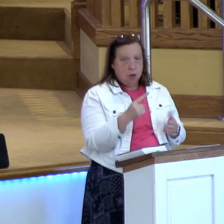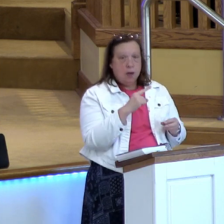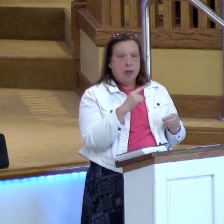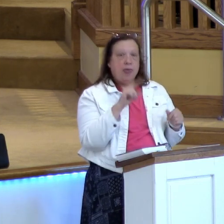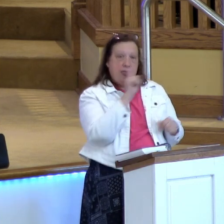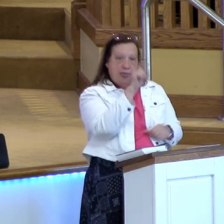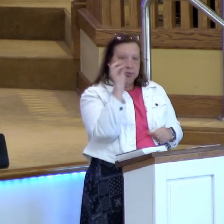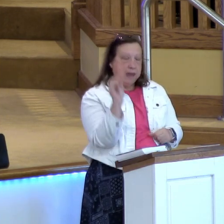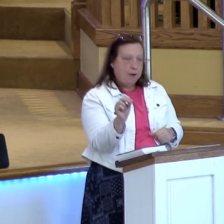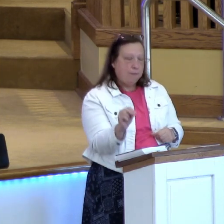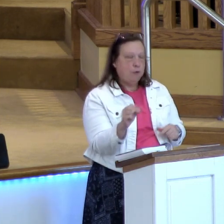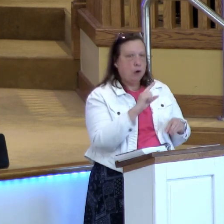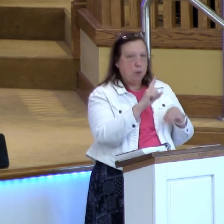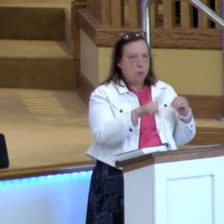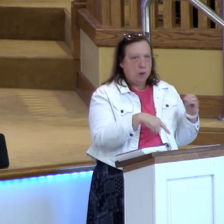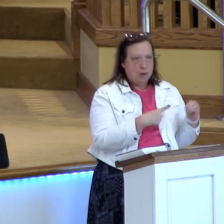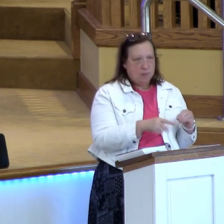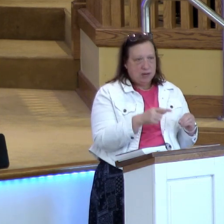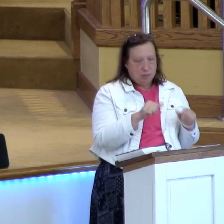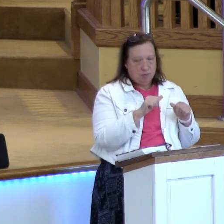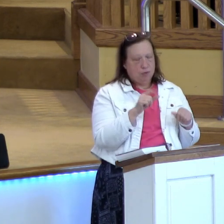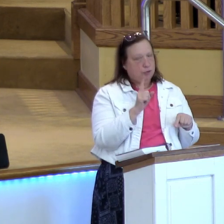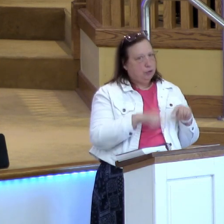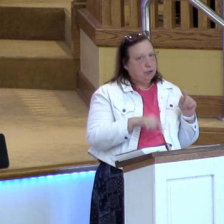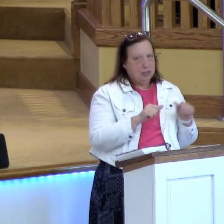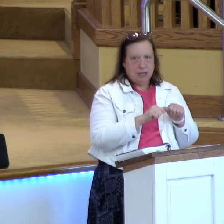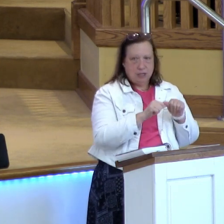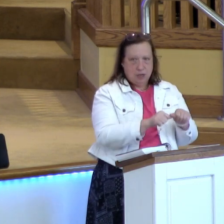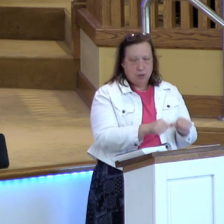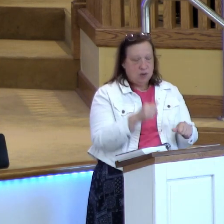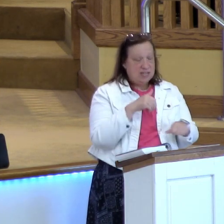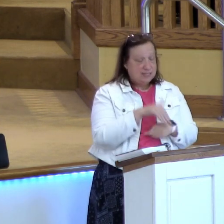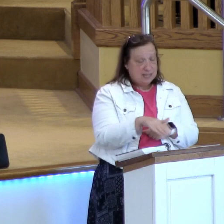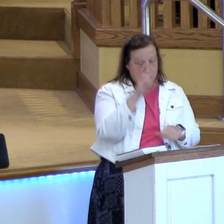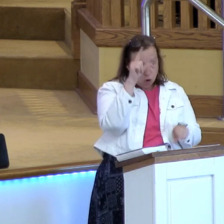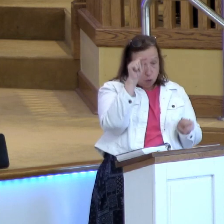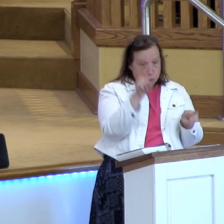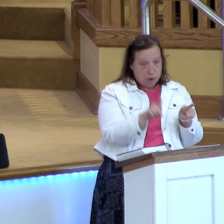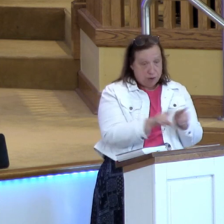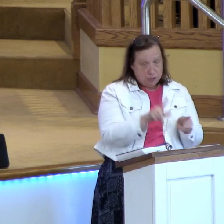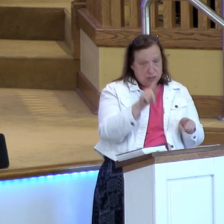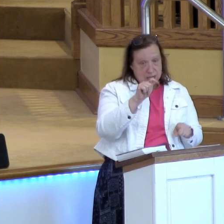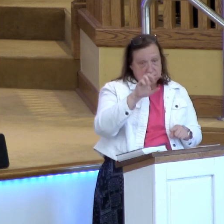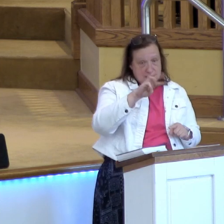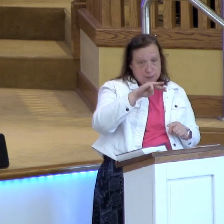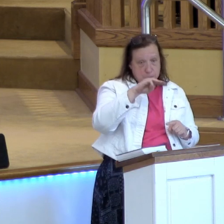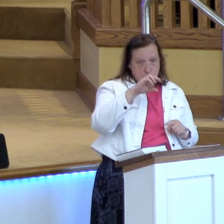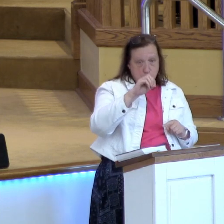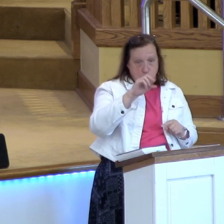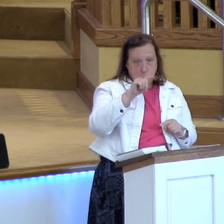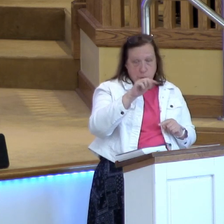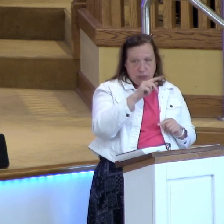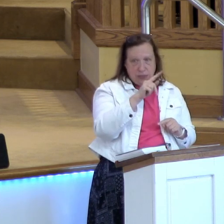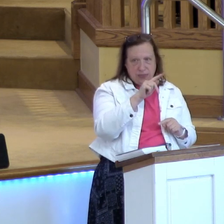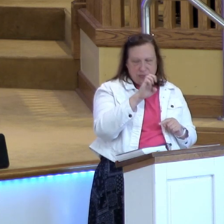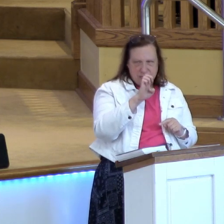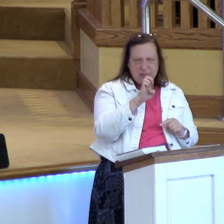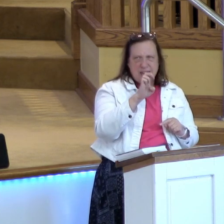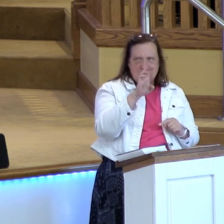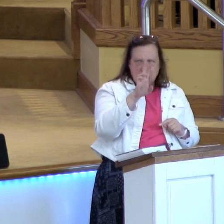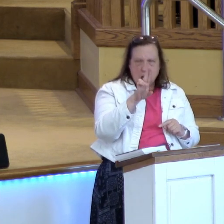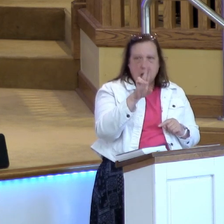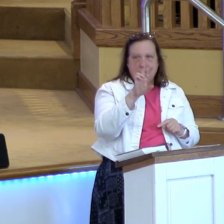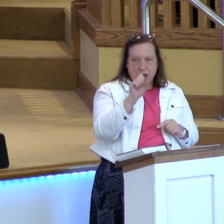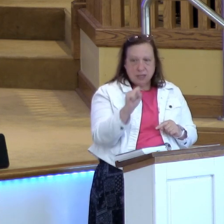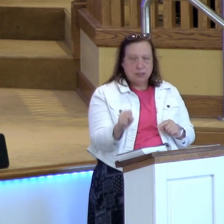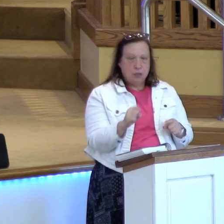thought it good to be left at Athens alone, and sent Timotheus, our brother and minister of God, our fellow laborer in the gospel of Christ, to